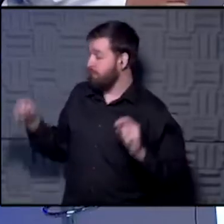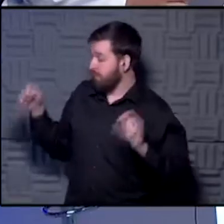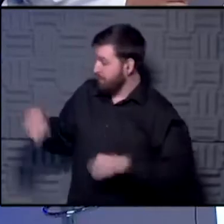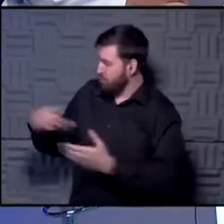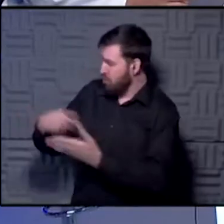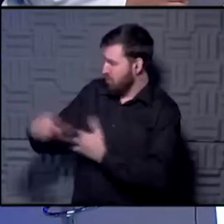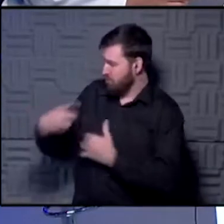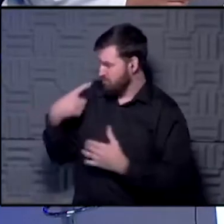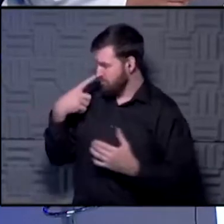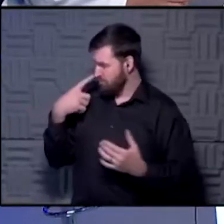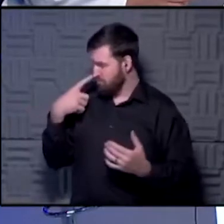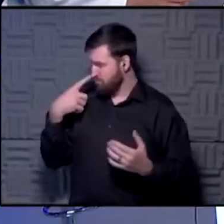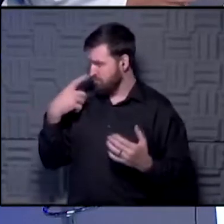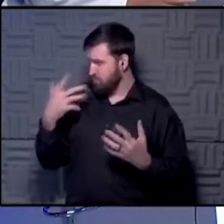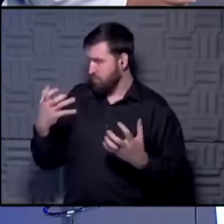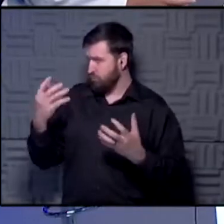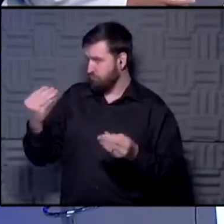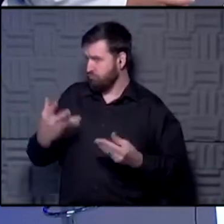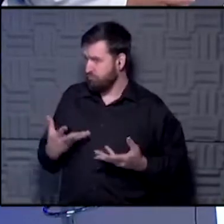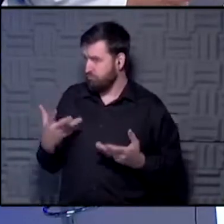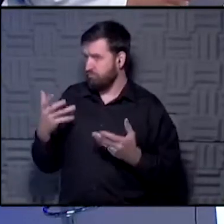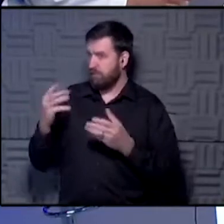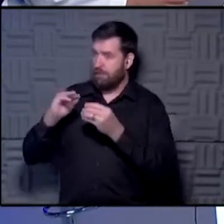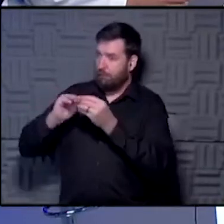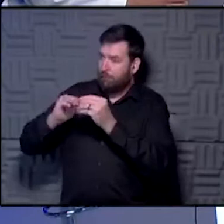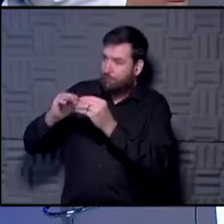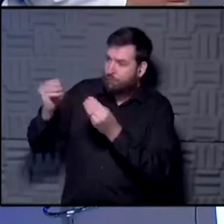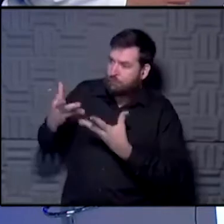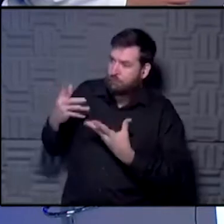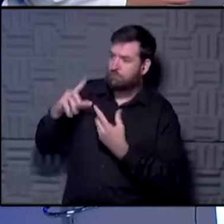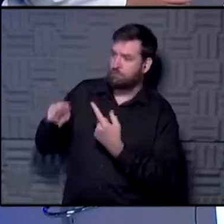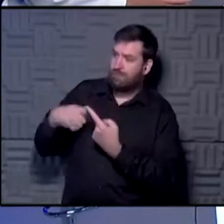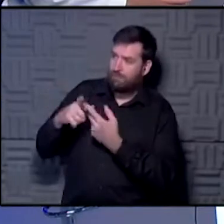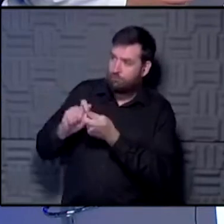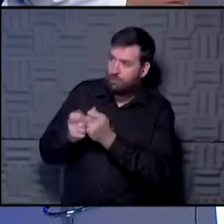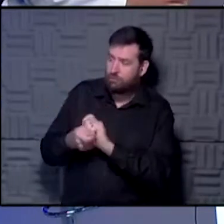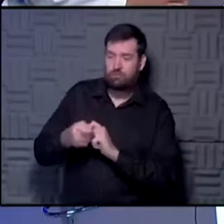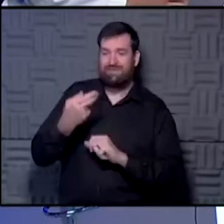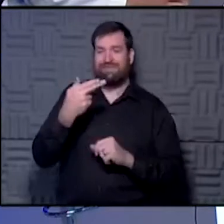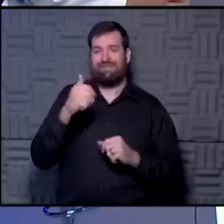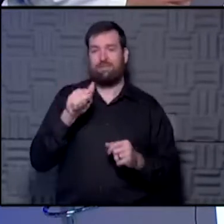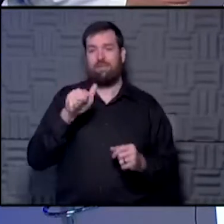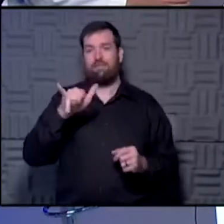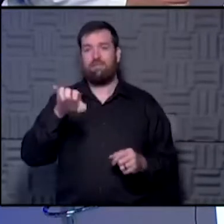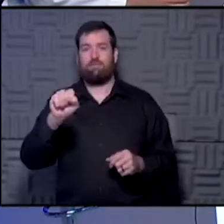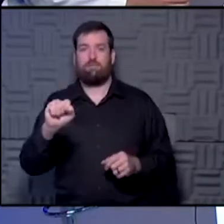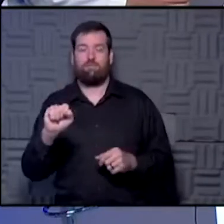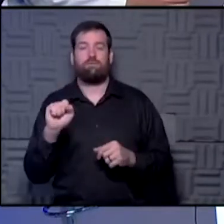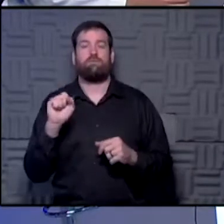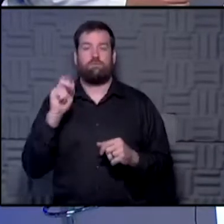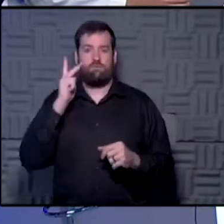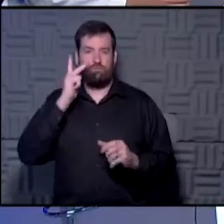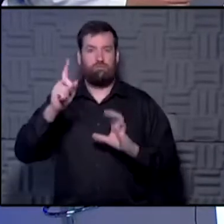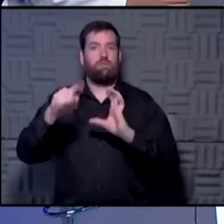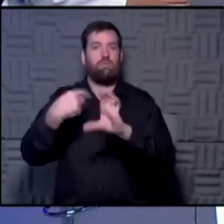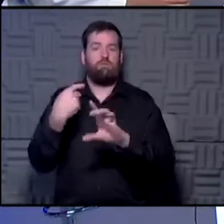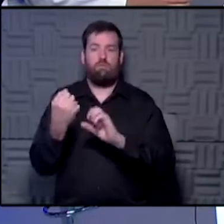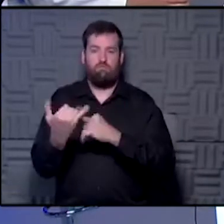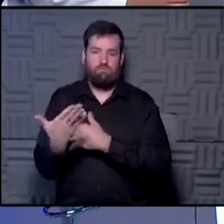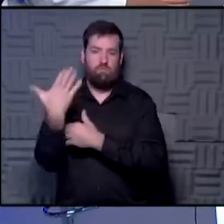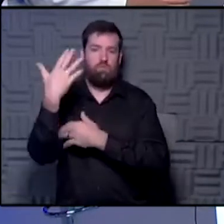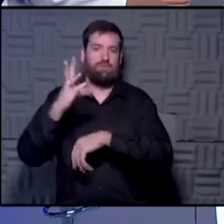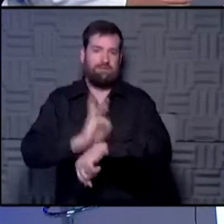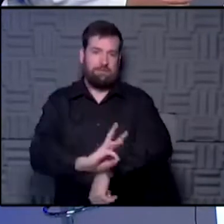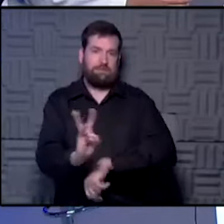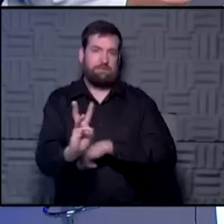you want to explain when you get those numbers and how they change? I know that with the Hays numbers, I saw the email and it came in at 6 a.m.